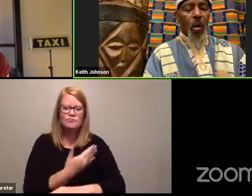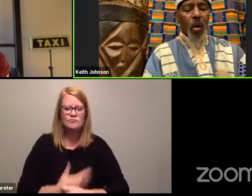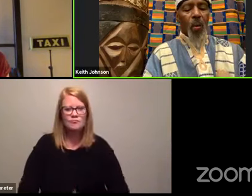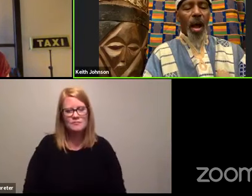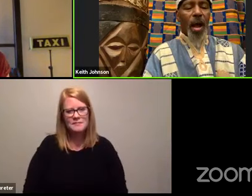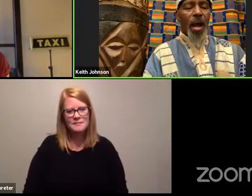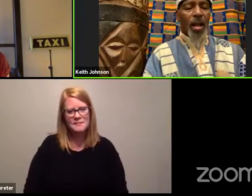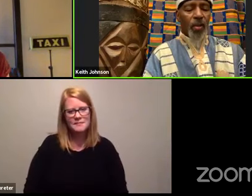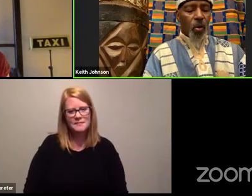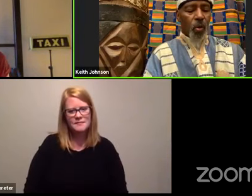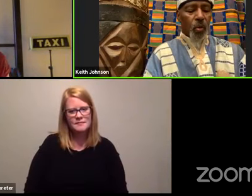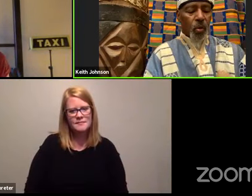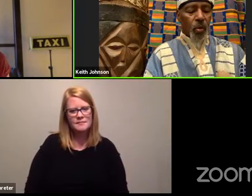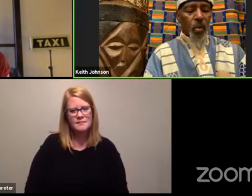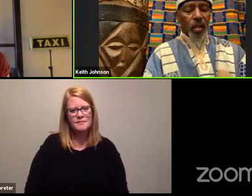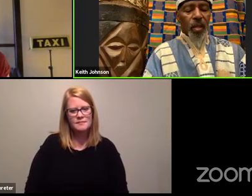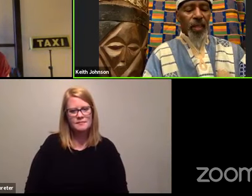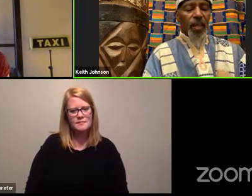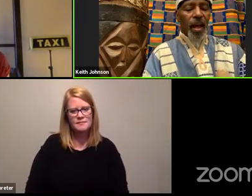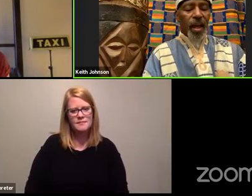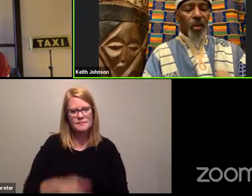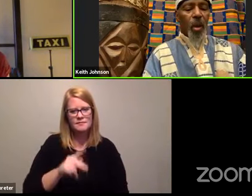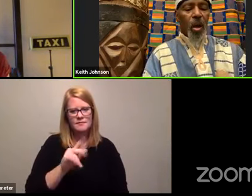Ah-yo, why-yo,